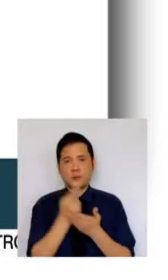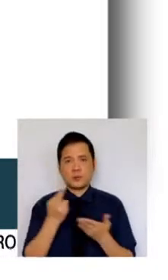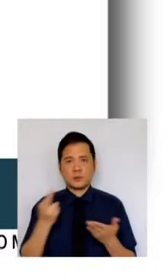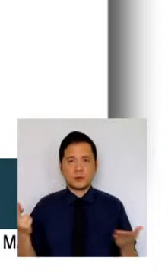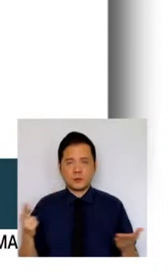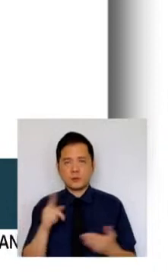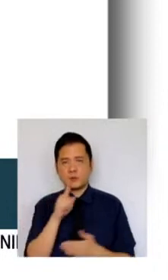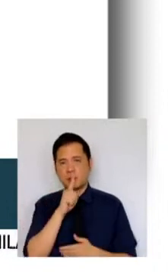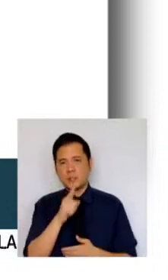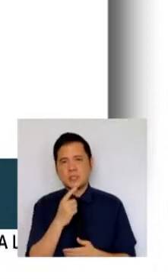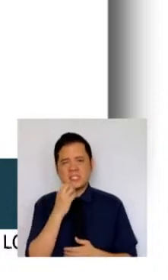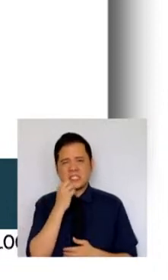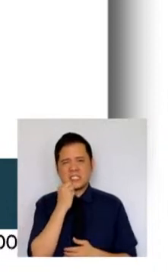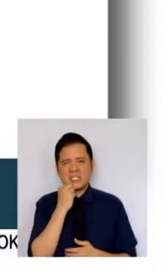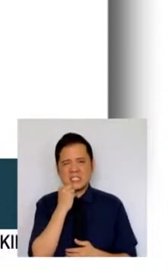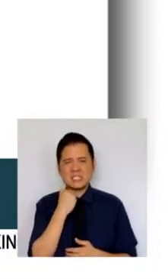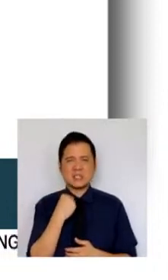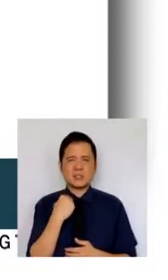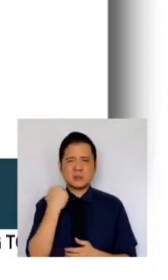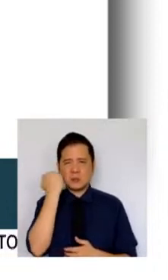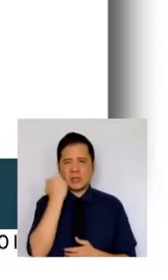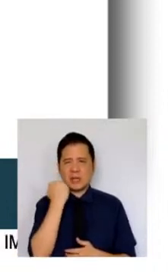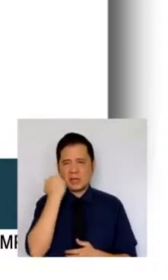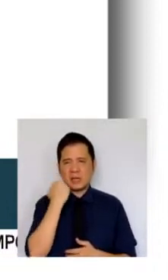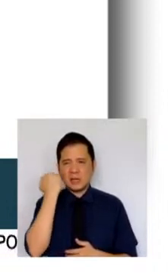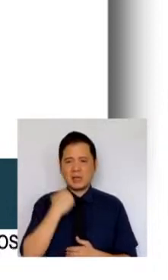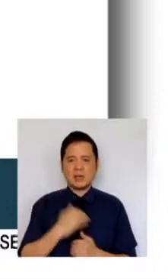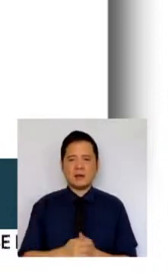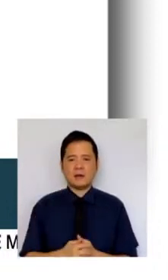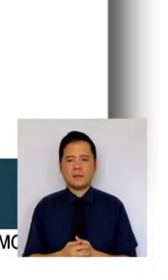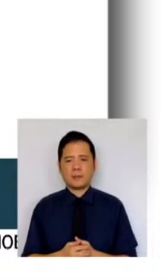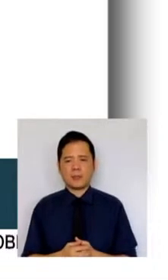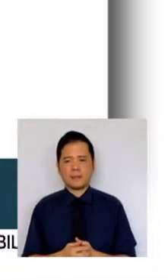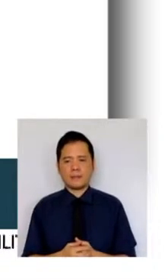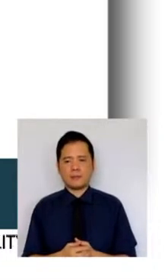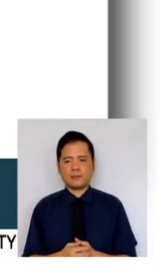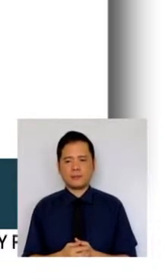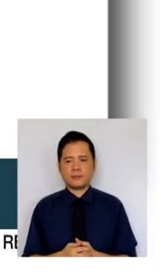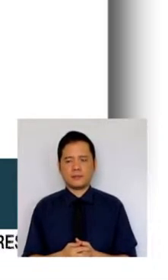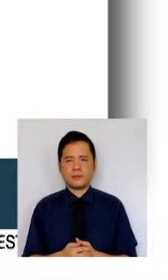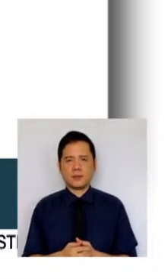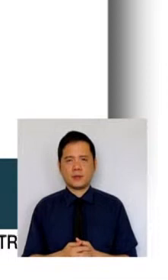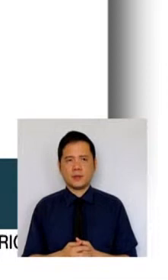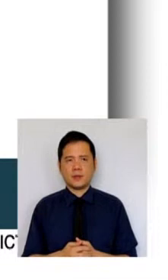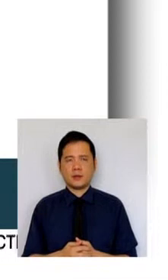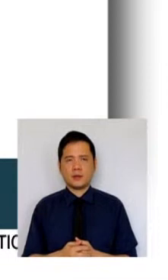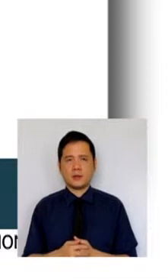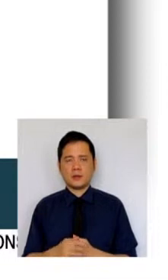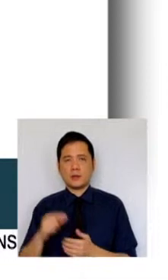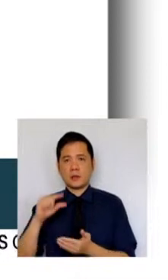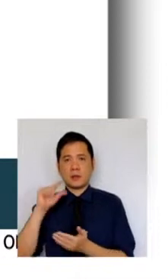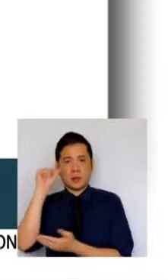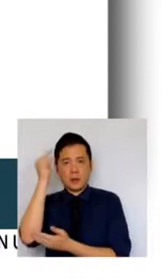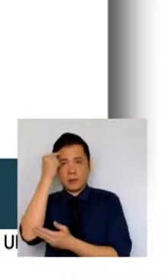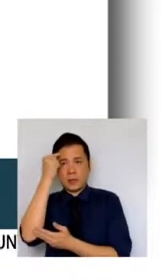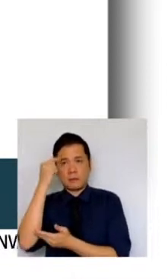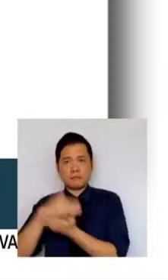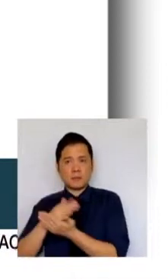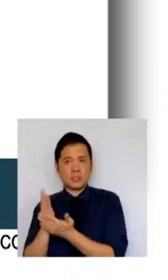very scarce. That revenues, government revenues, are not coming in